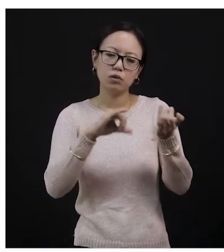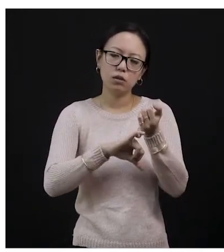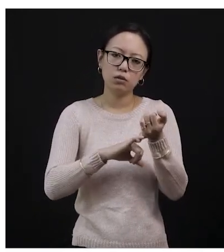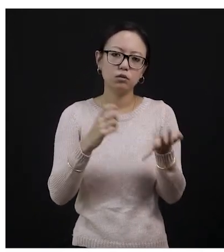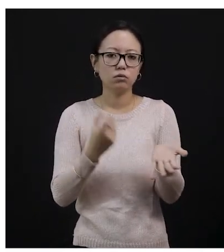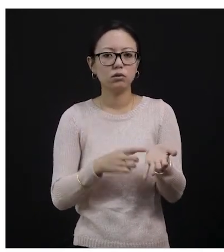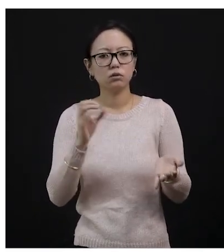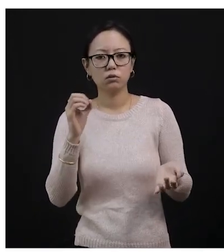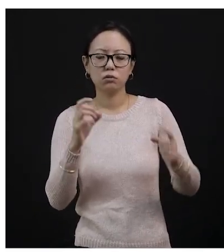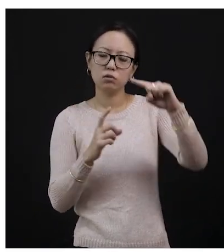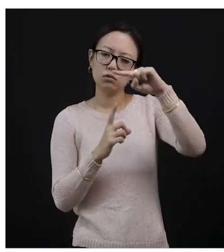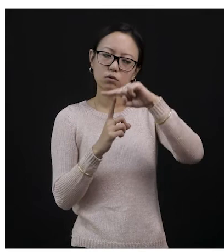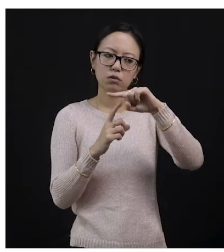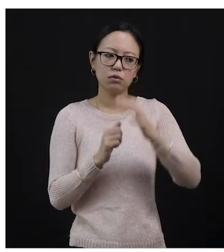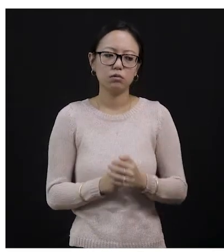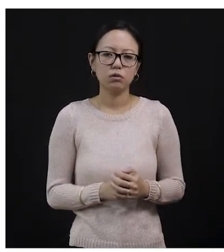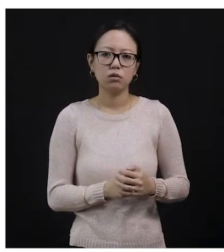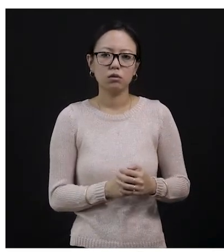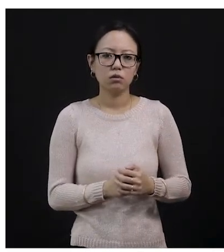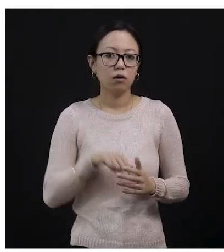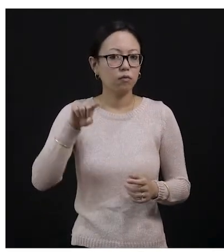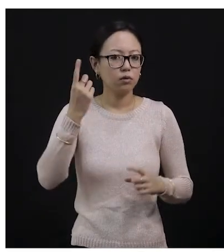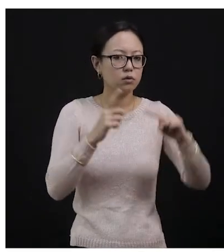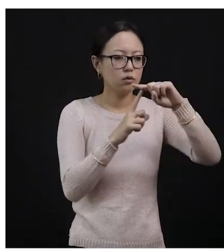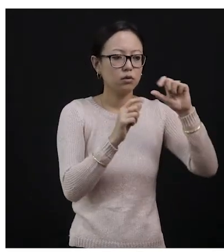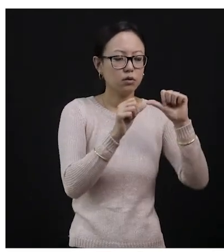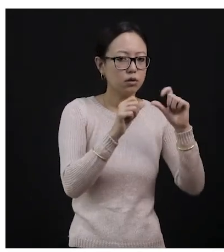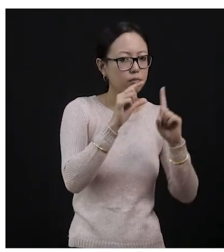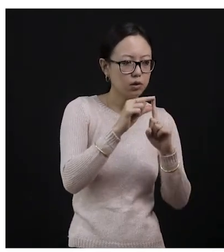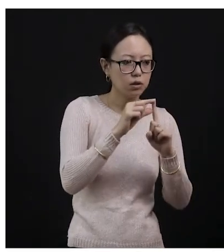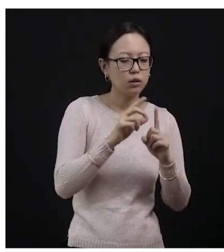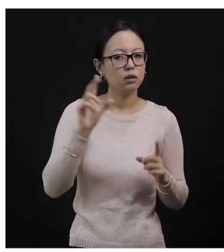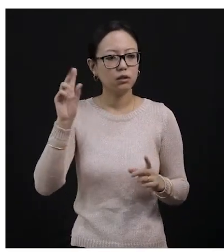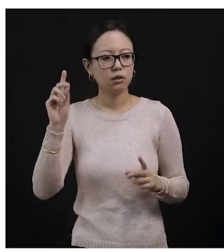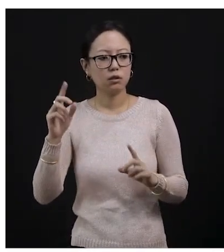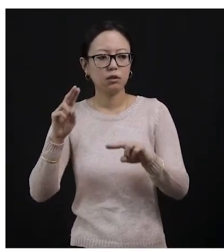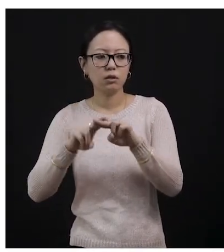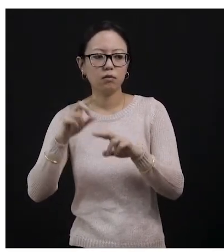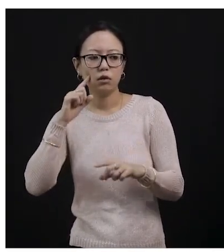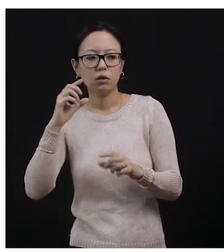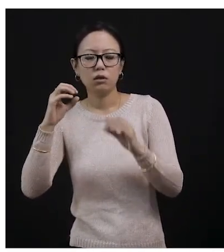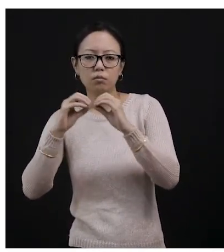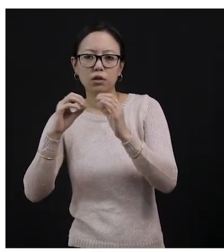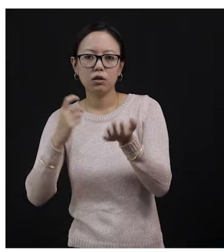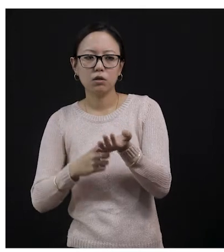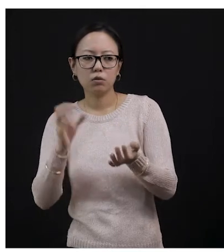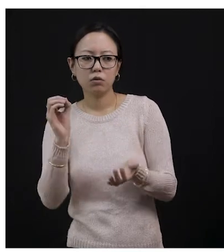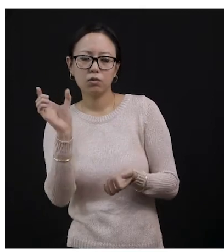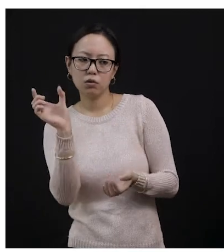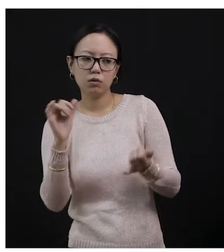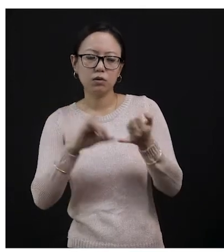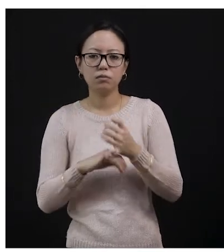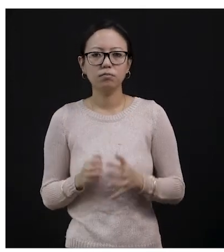the difference between a taproot and a fibrous root. See, you can see. Even carrots, see,